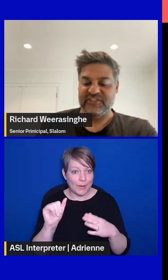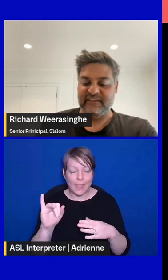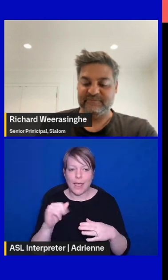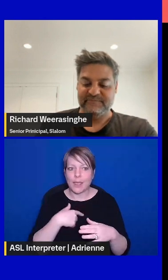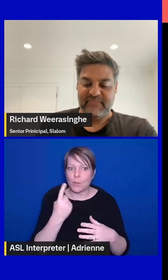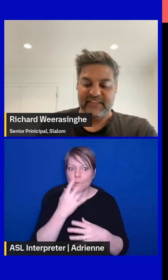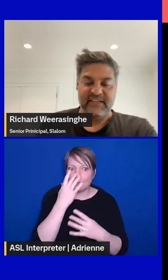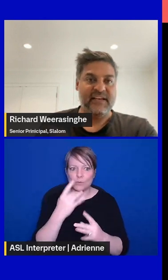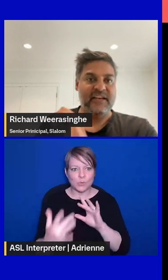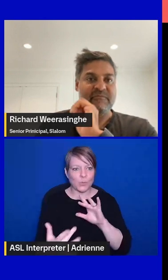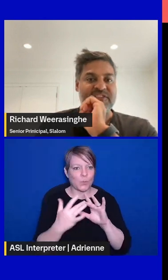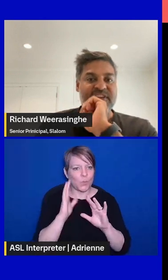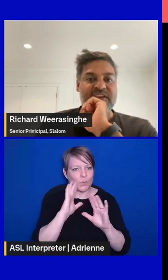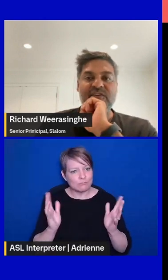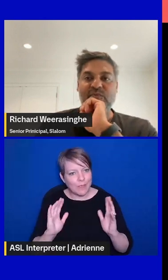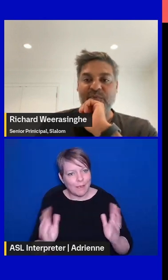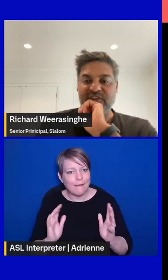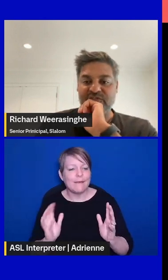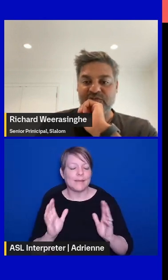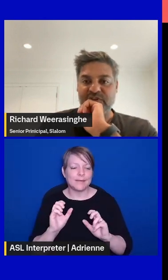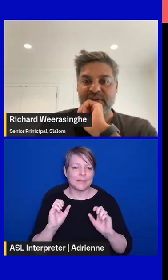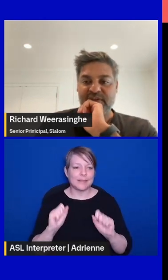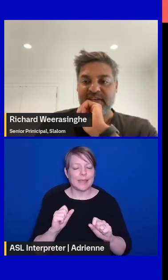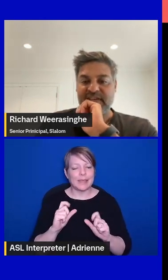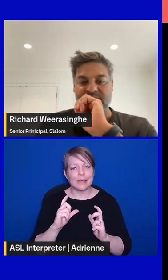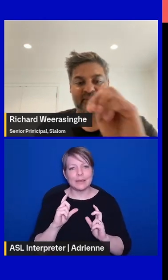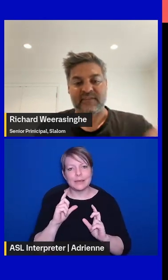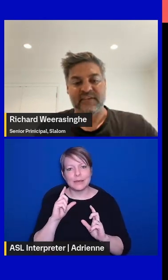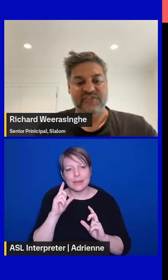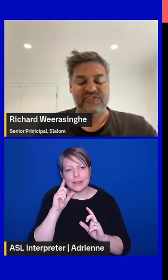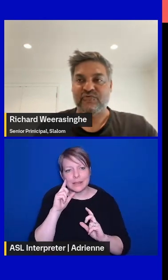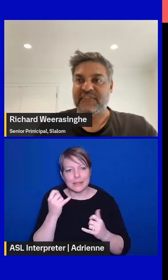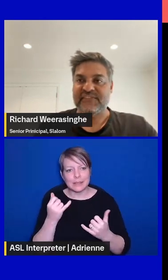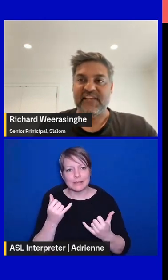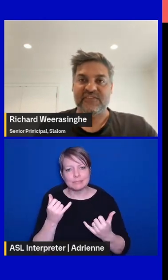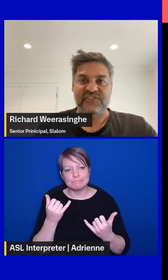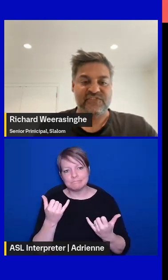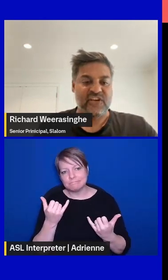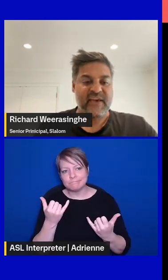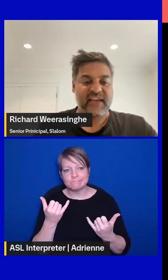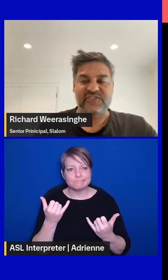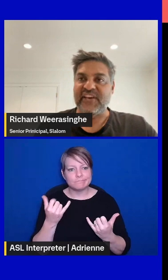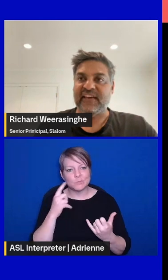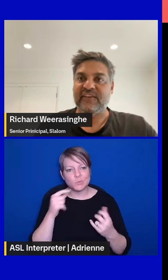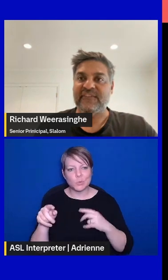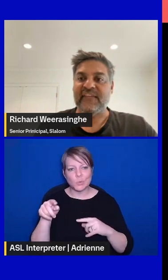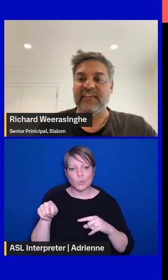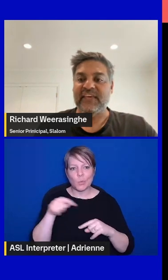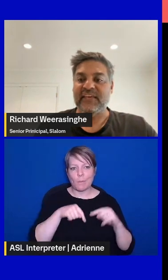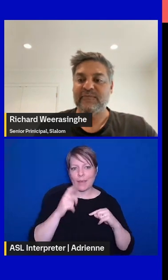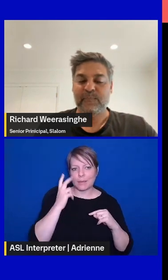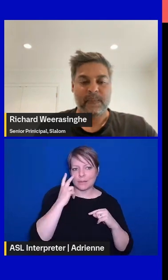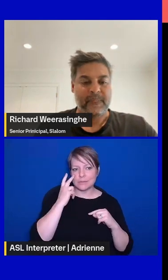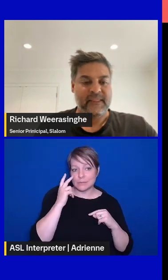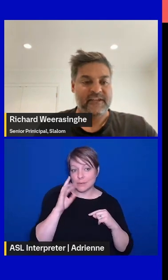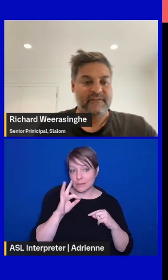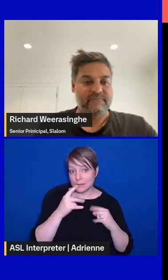and have a chat. I think what we can do just to round this out is just to go back and check that